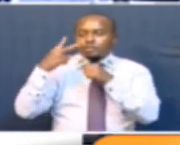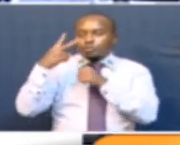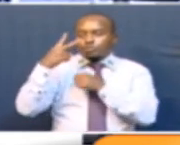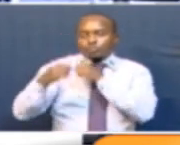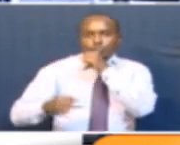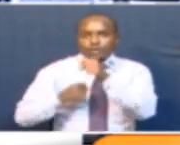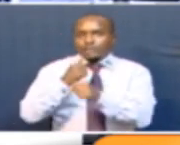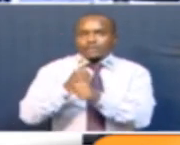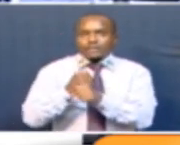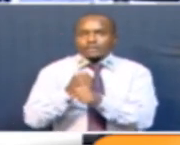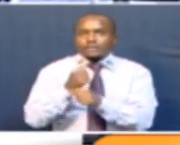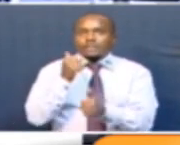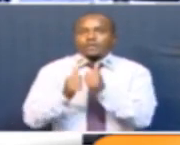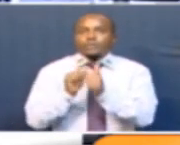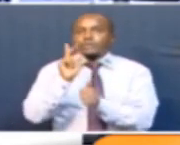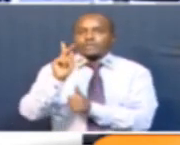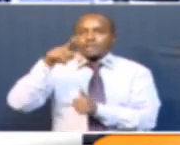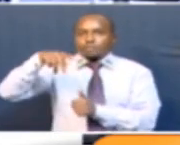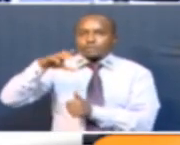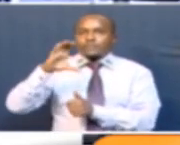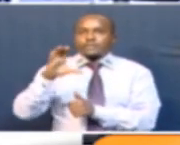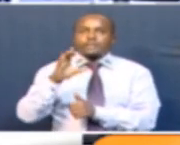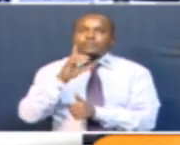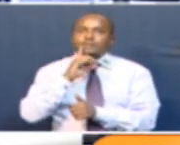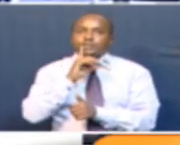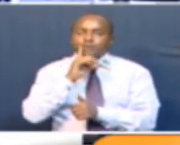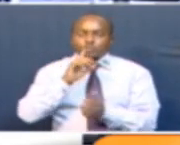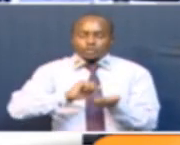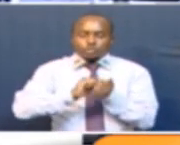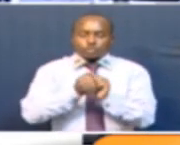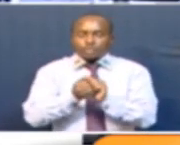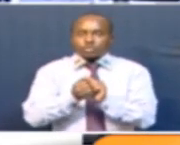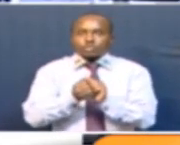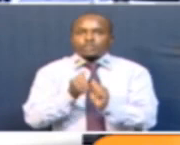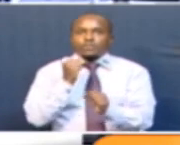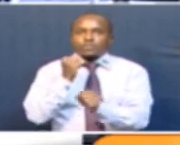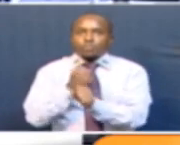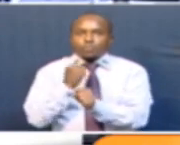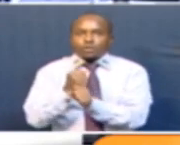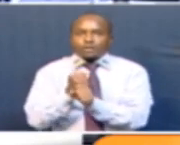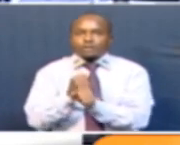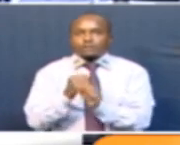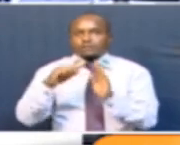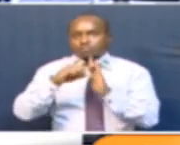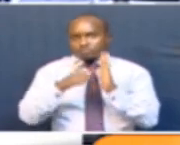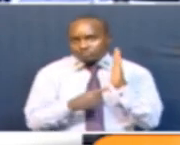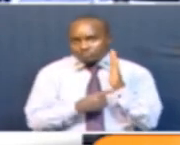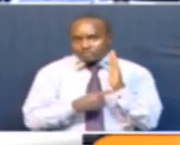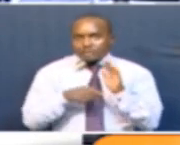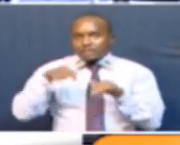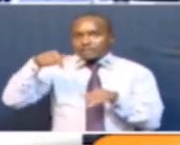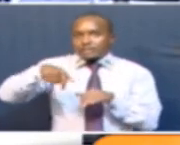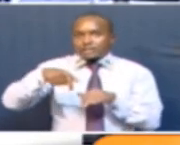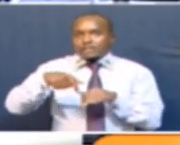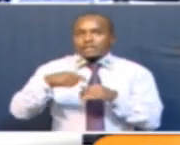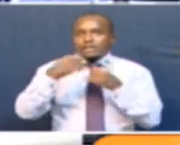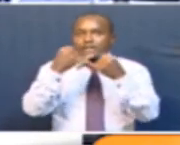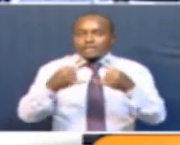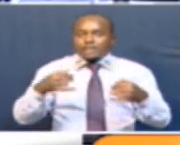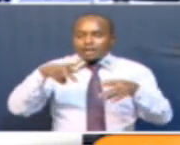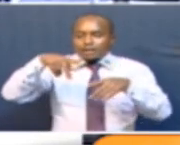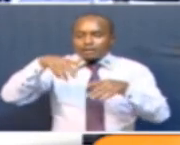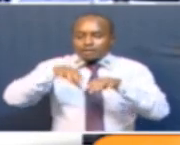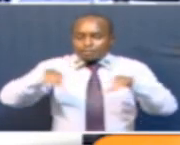the pipeline company attributes to a change in scope of works. This emerged today as a pipeline company dismissed corruption